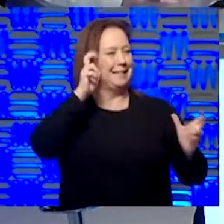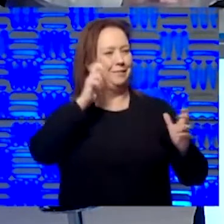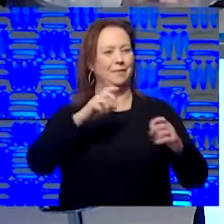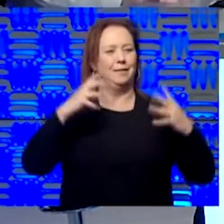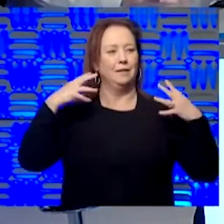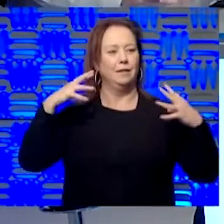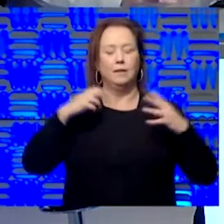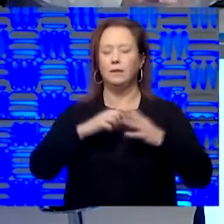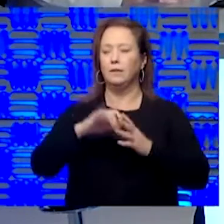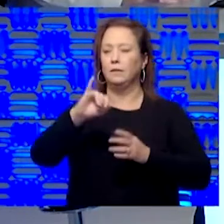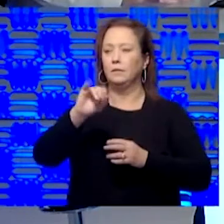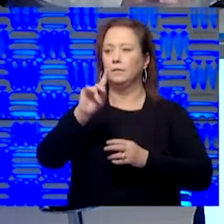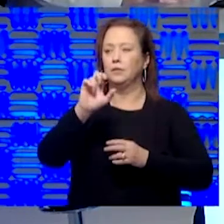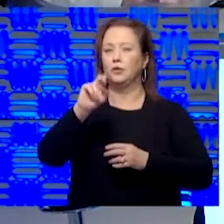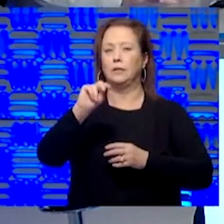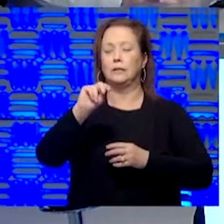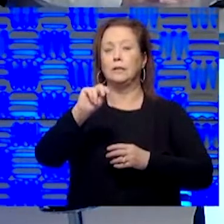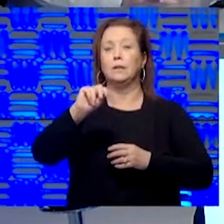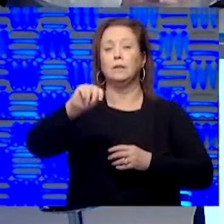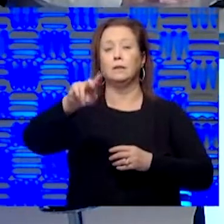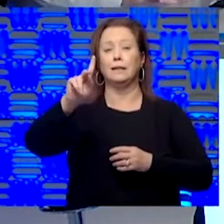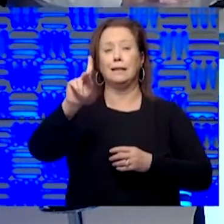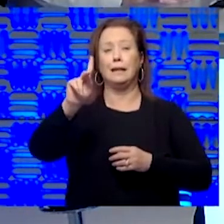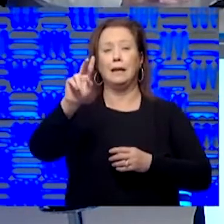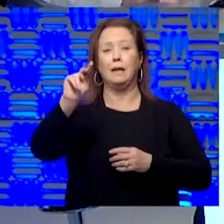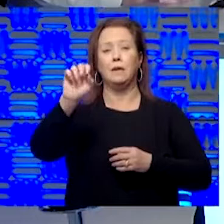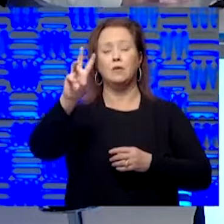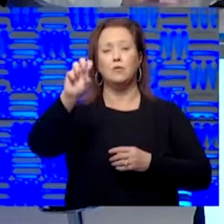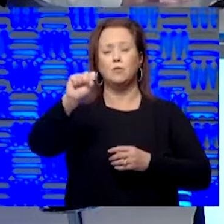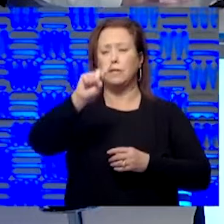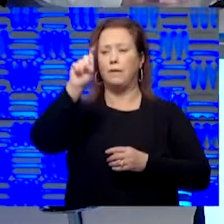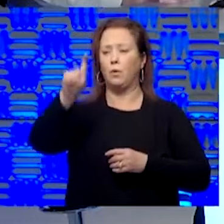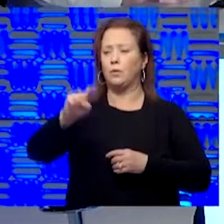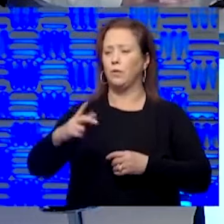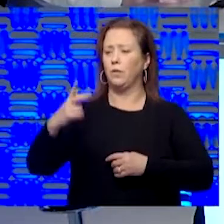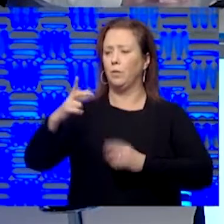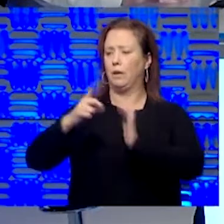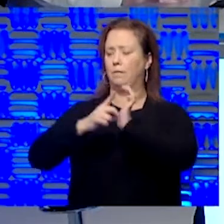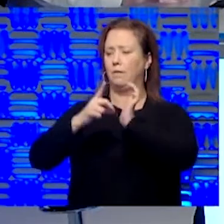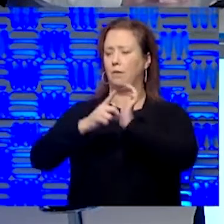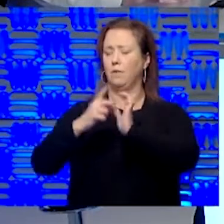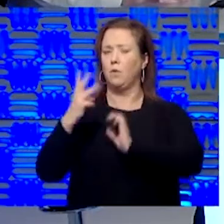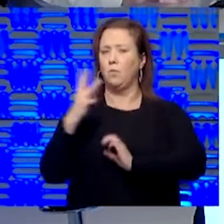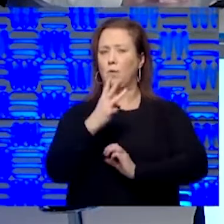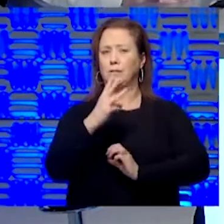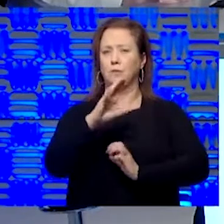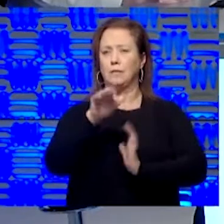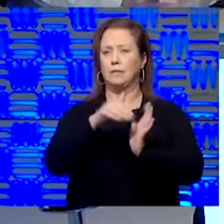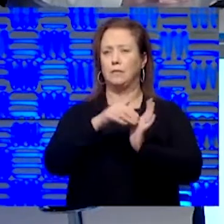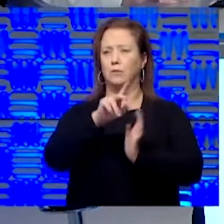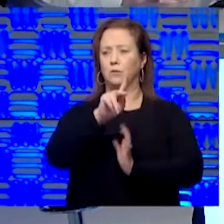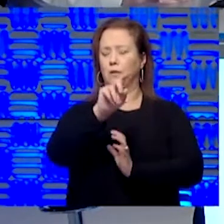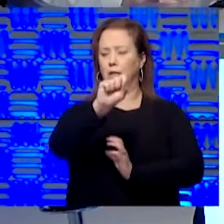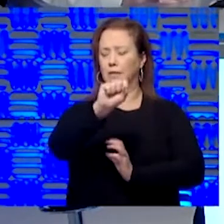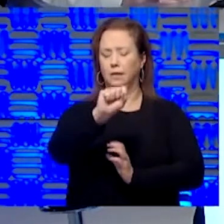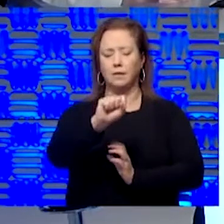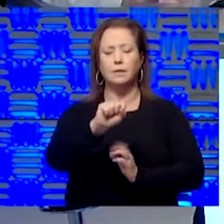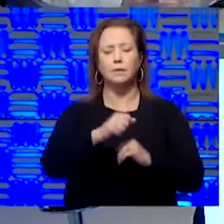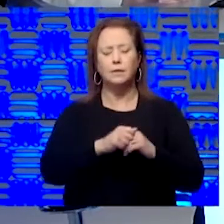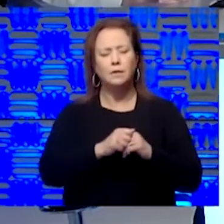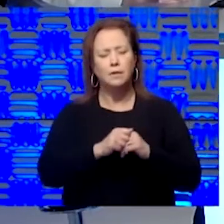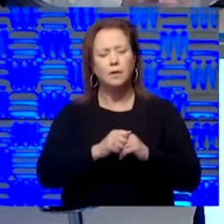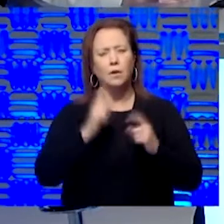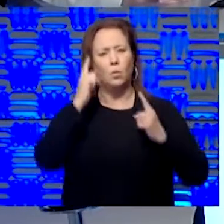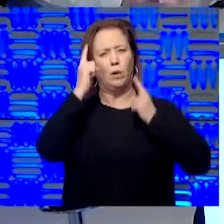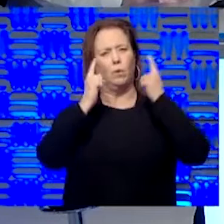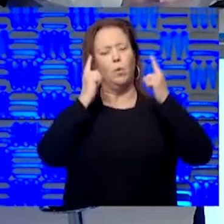morning. My name is Jackson. I'm with Cake News. I had a question for our 3 doctors that are here from Western and Central Kansas. We were just